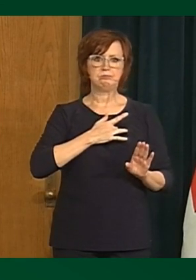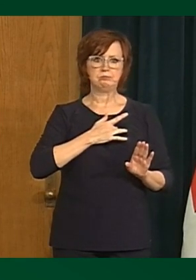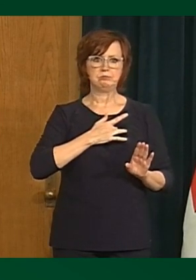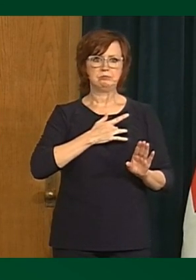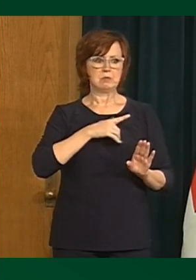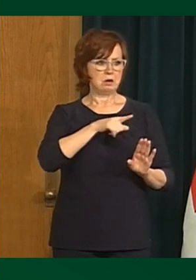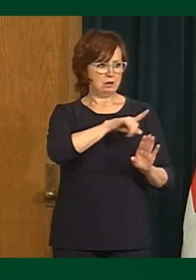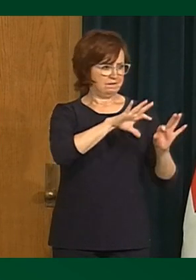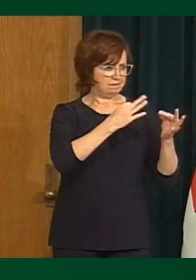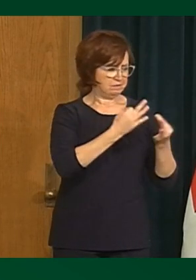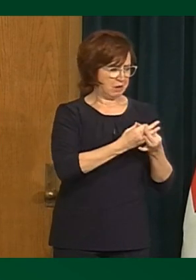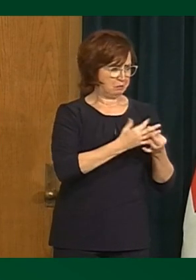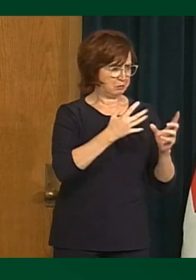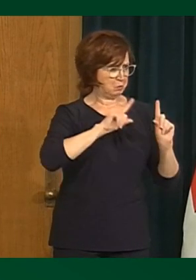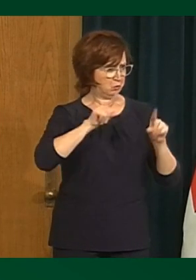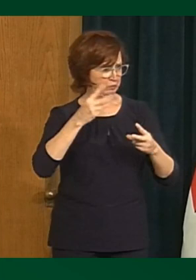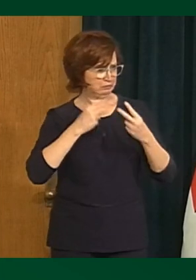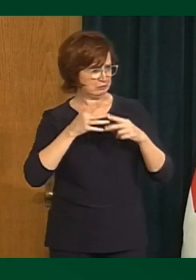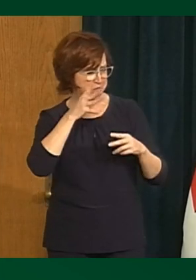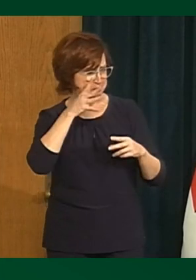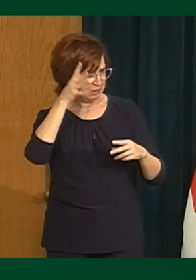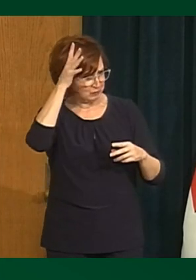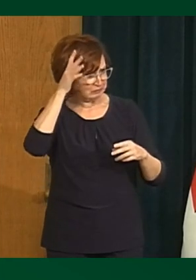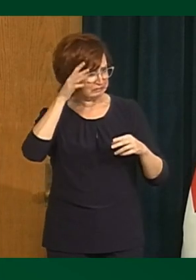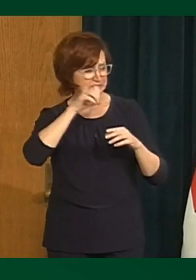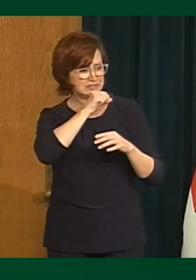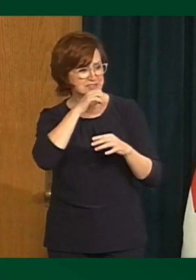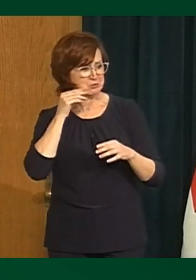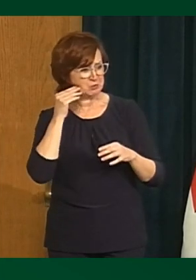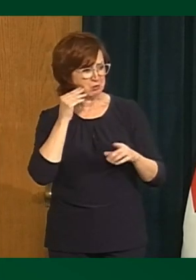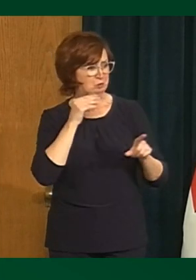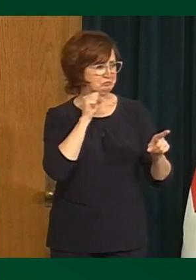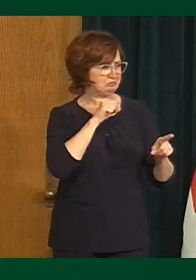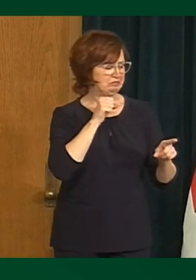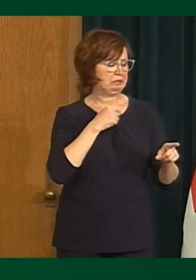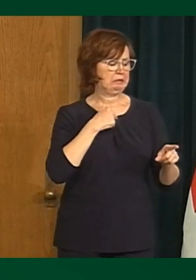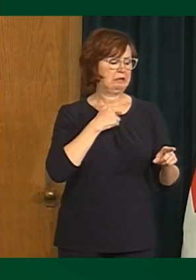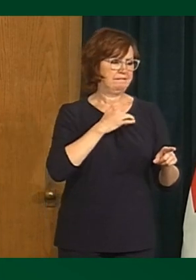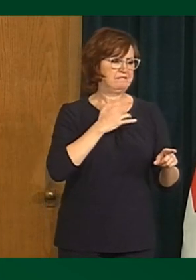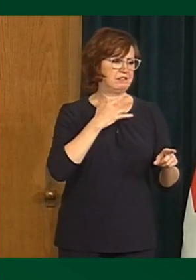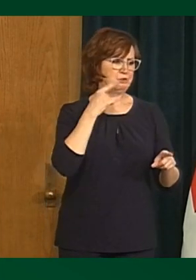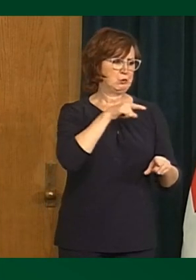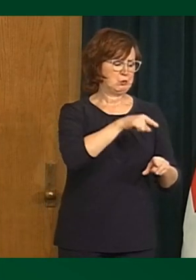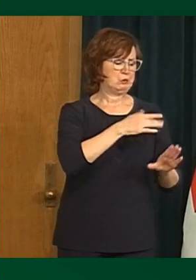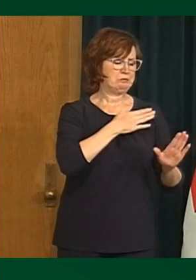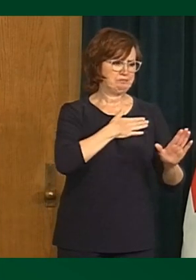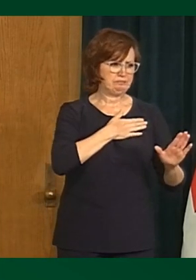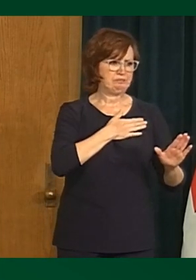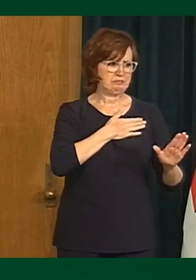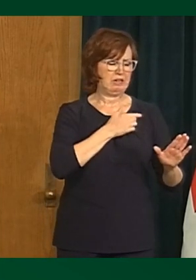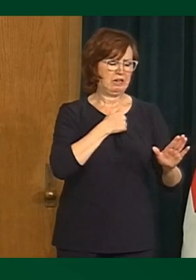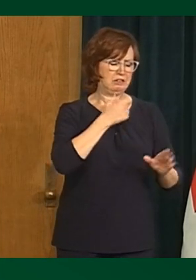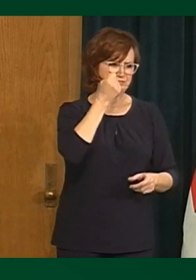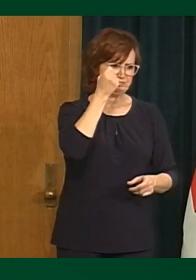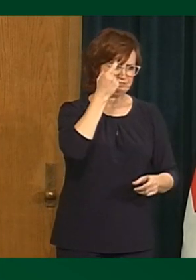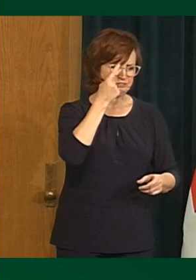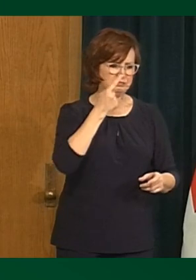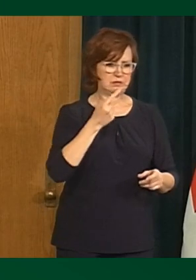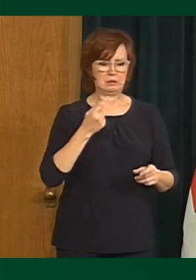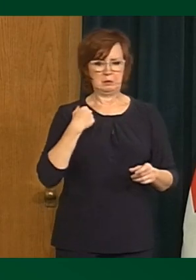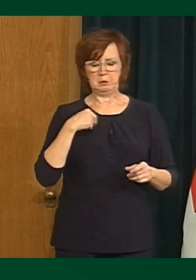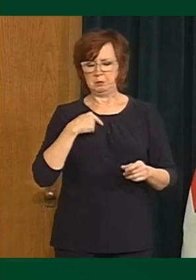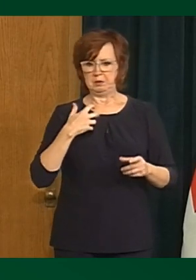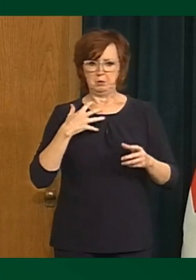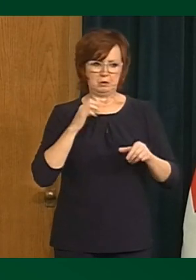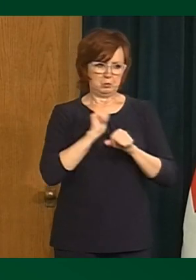Authority for working through some way for us to have the proper precautions in place so that that may happen,